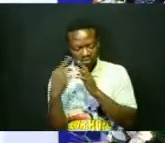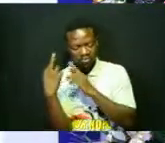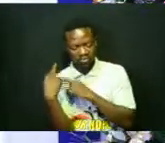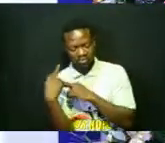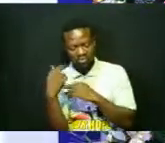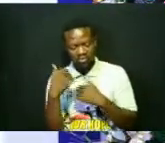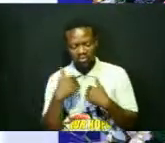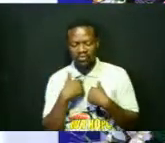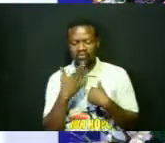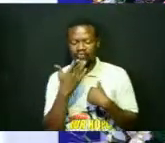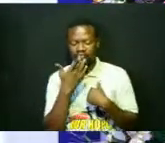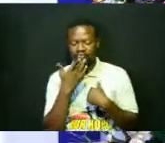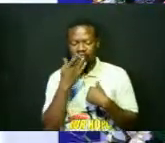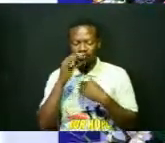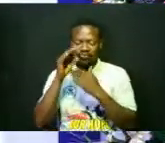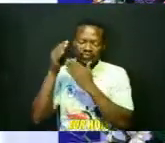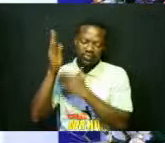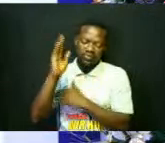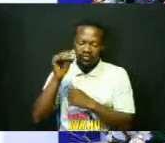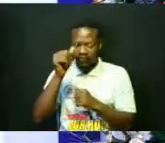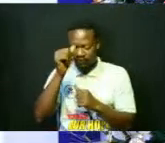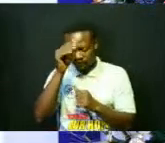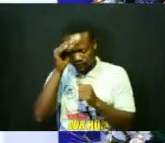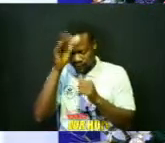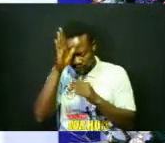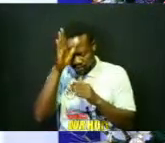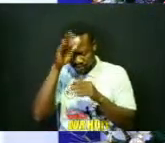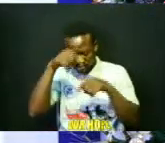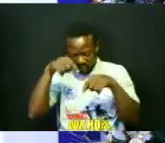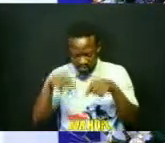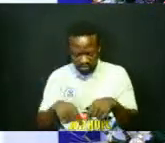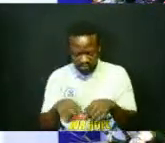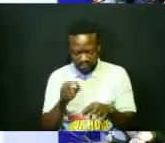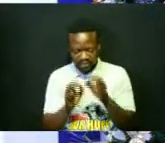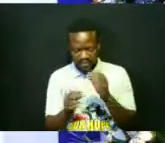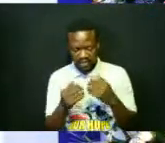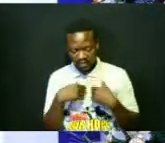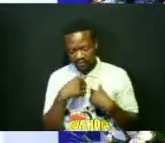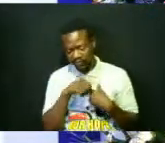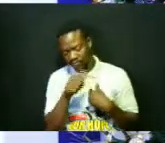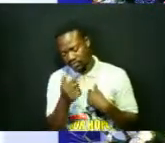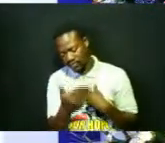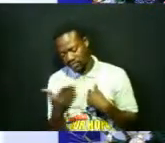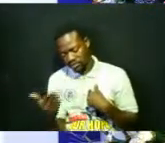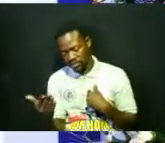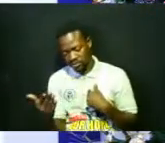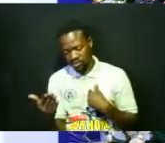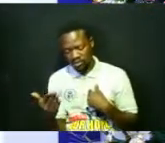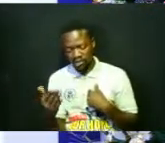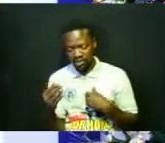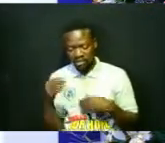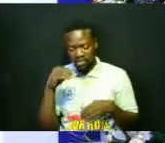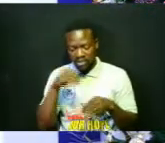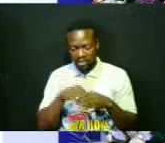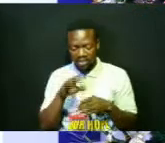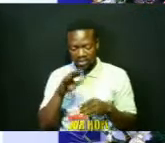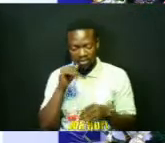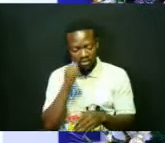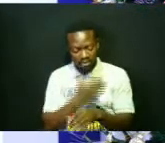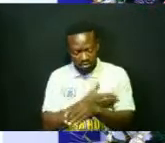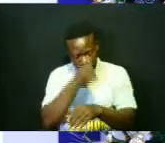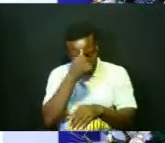the favor of God. Amen. Father, tonight, if there is anything in the lives of your sons and